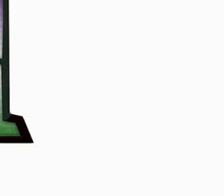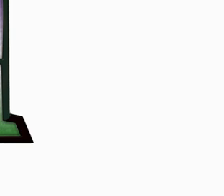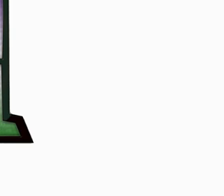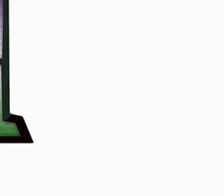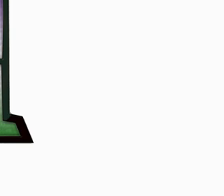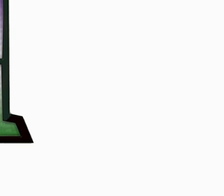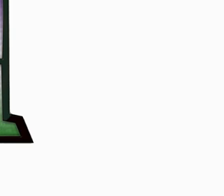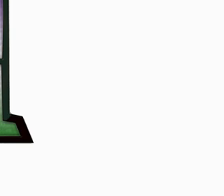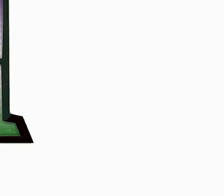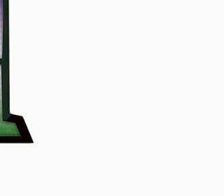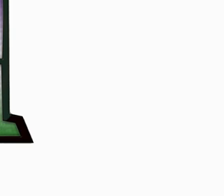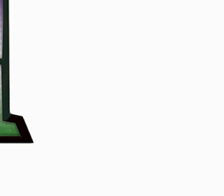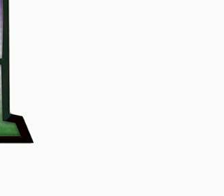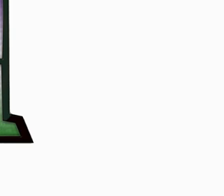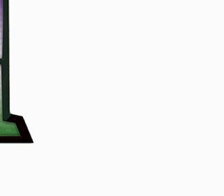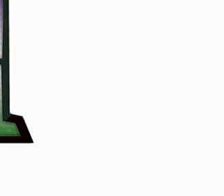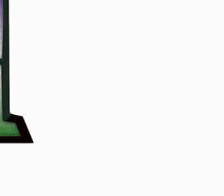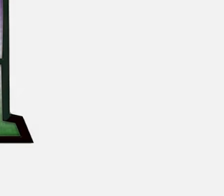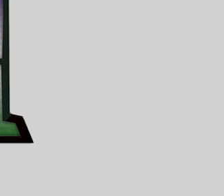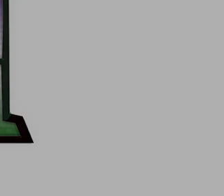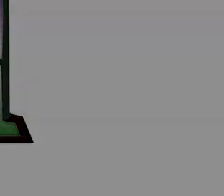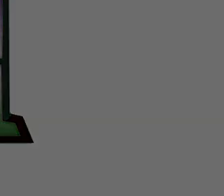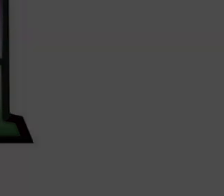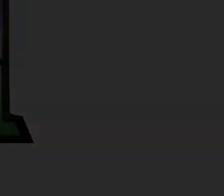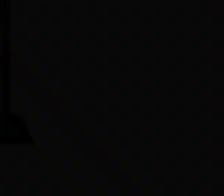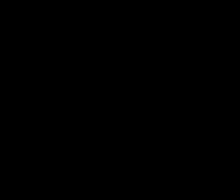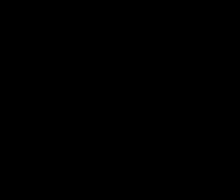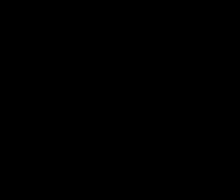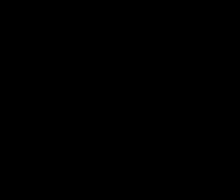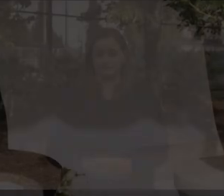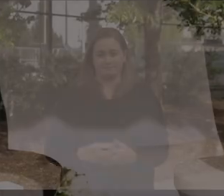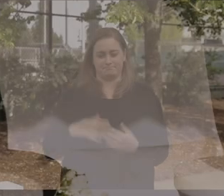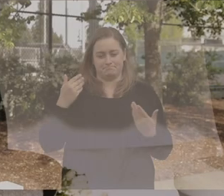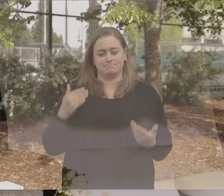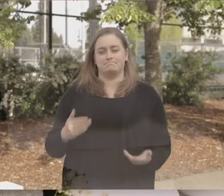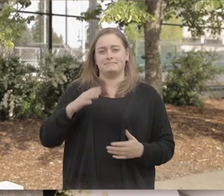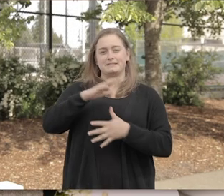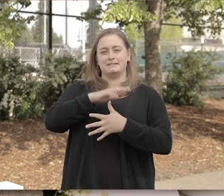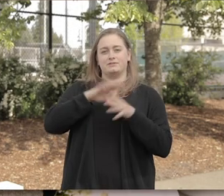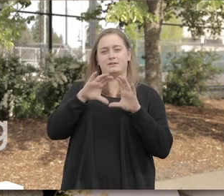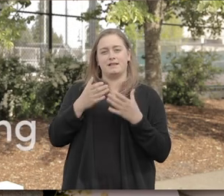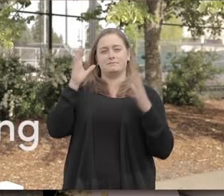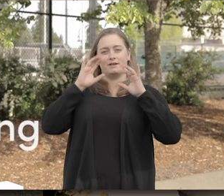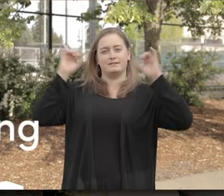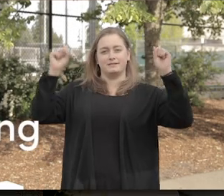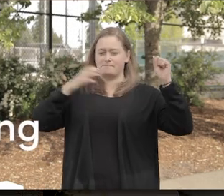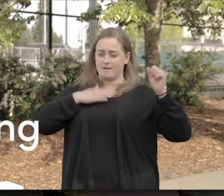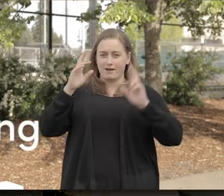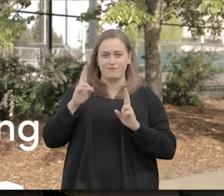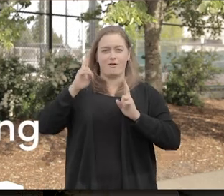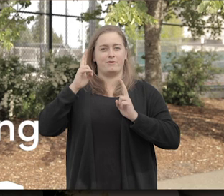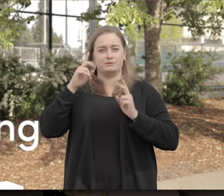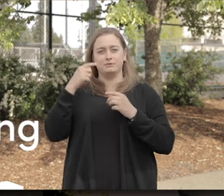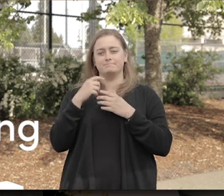Way, be forever in our hearts. As your senior class president, it is my honor